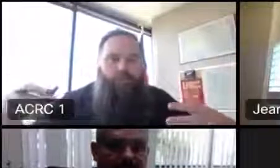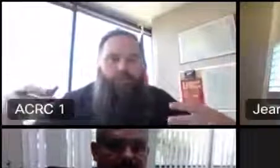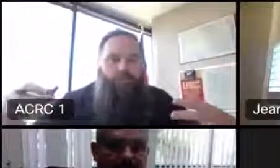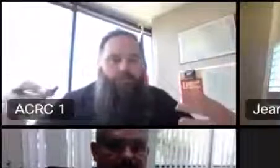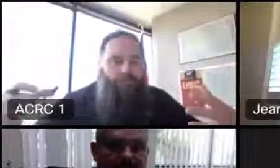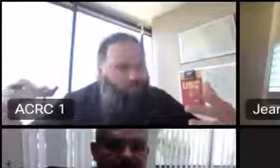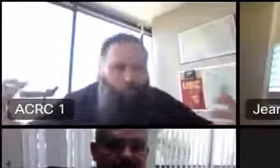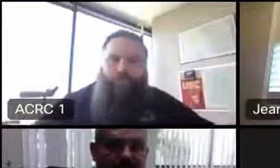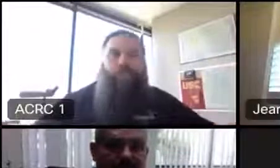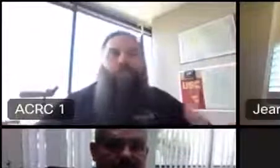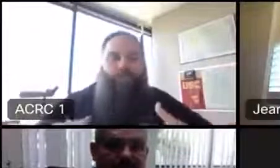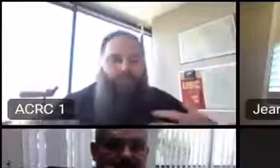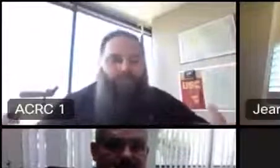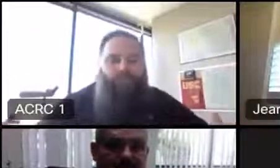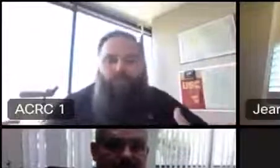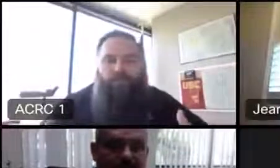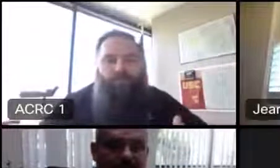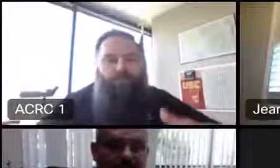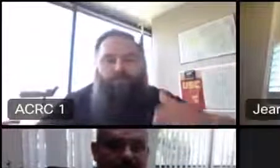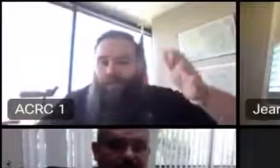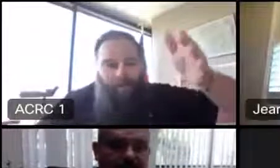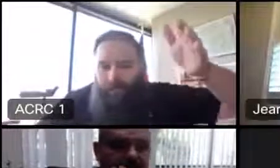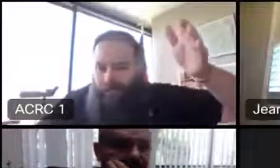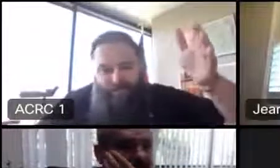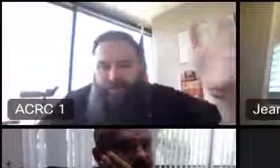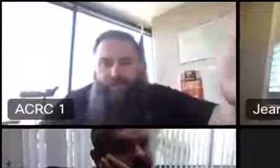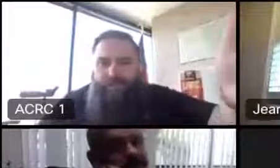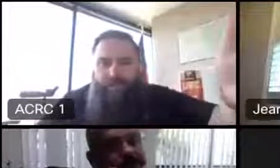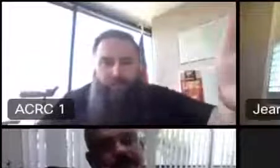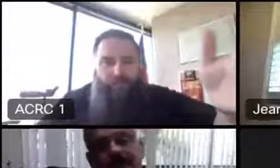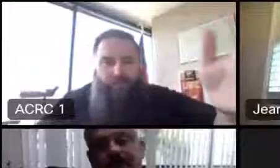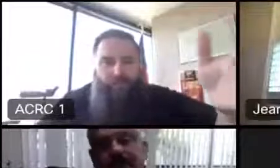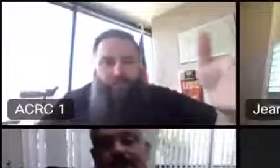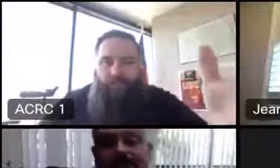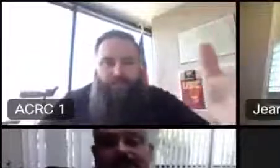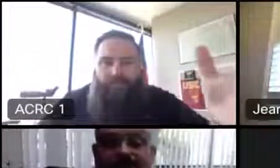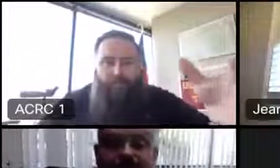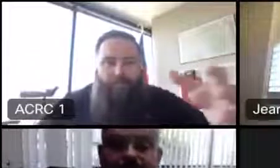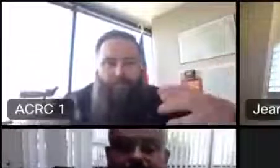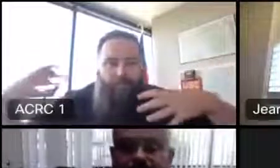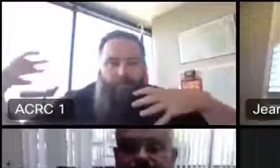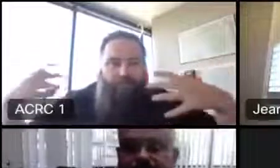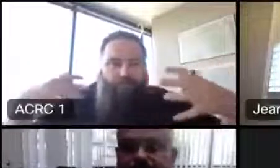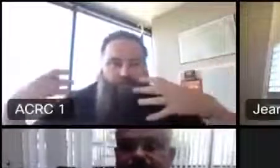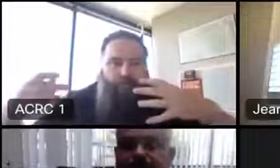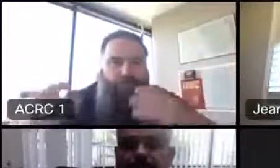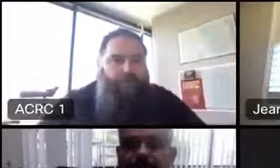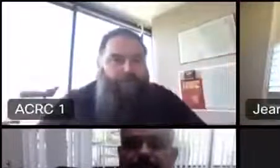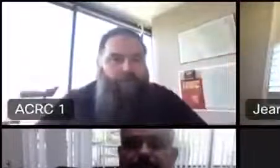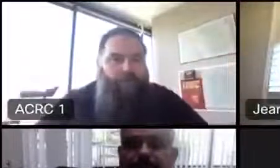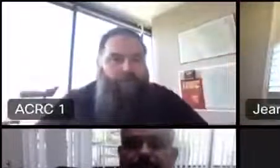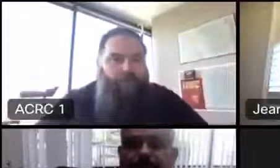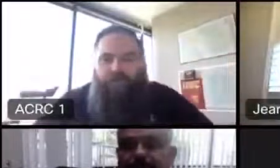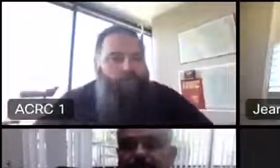for us to be able to all talk about these issues and concerns, Cindy can chime in with the HCBS stuff and give us feedback about